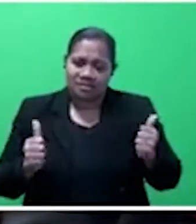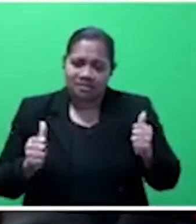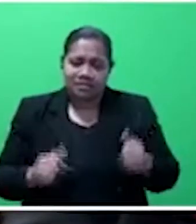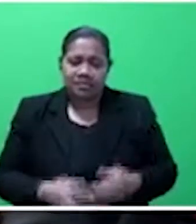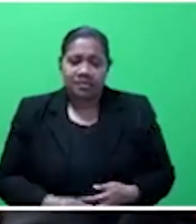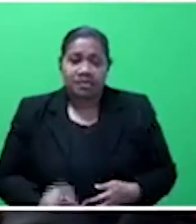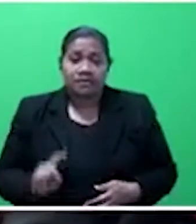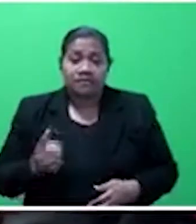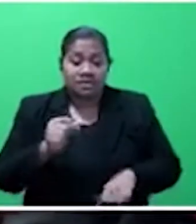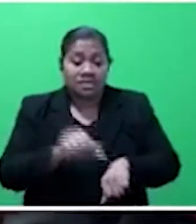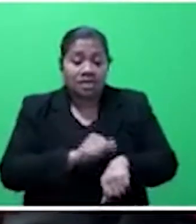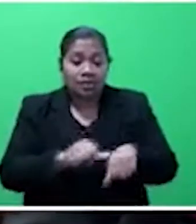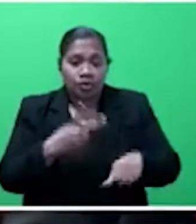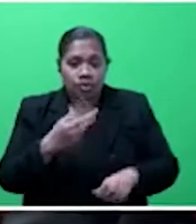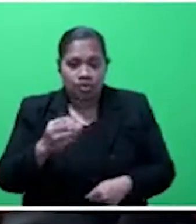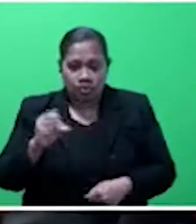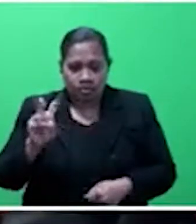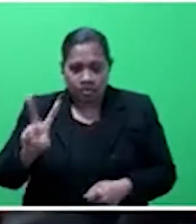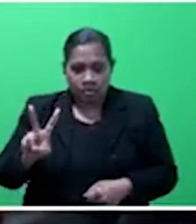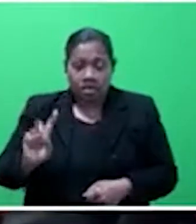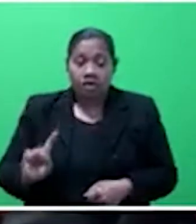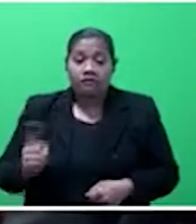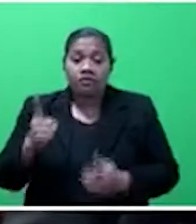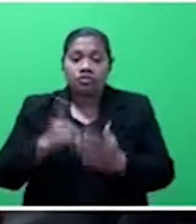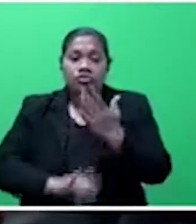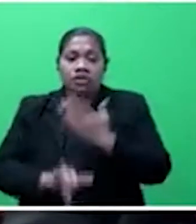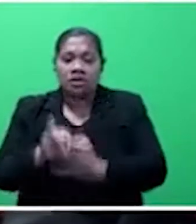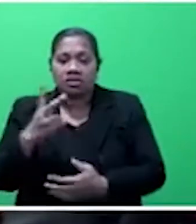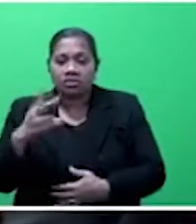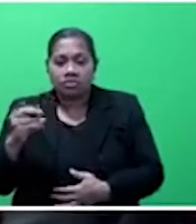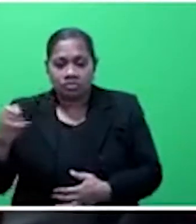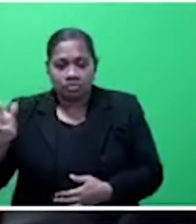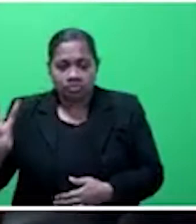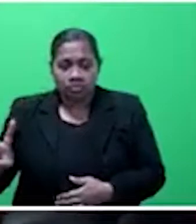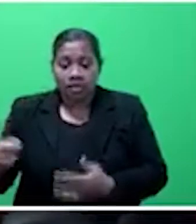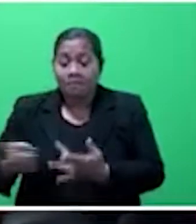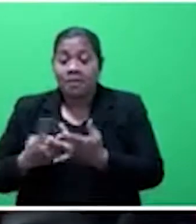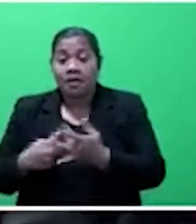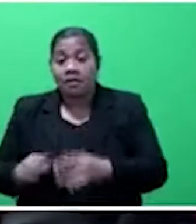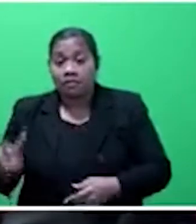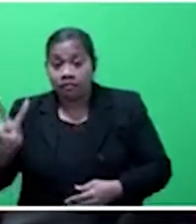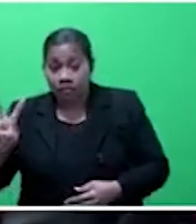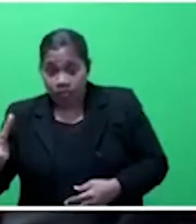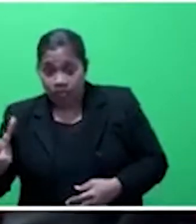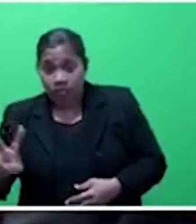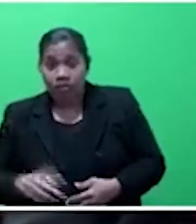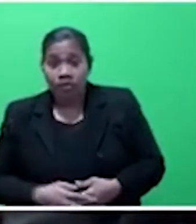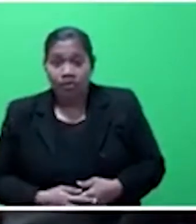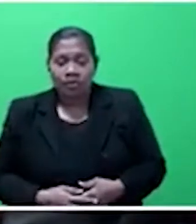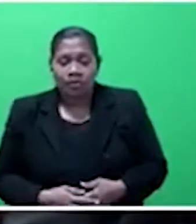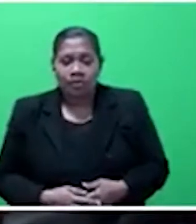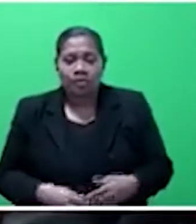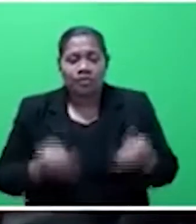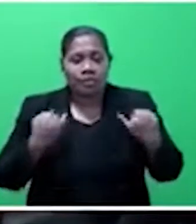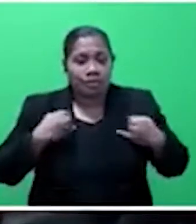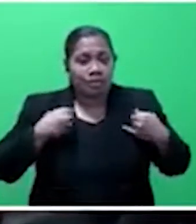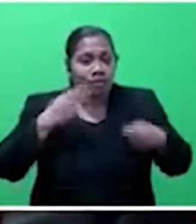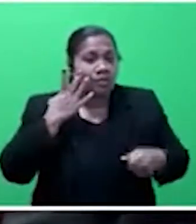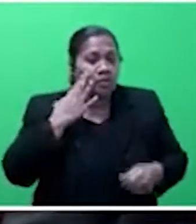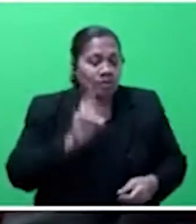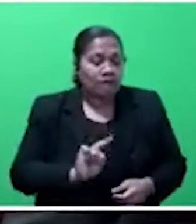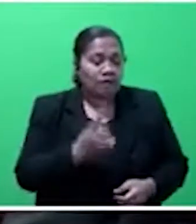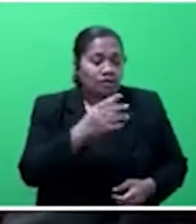April 2022 and 1st July 2022, while the other 2, Mr. Speaker said, will be implemented on the 1st